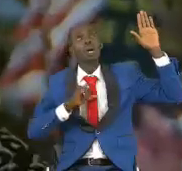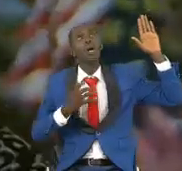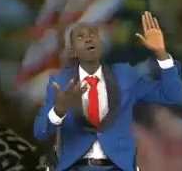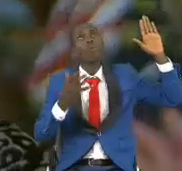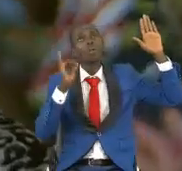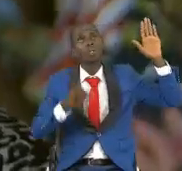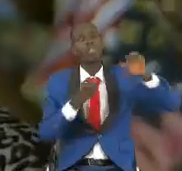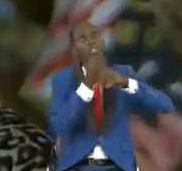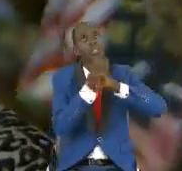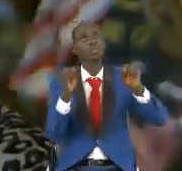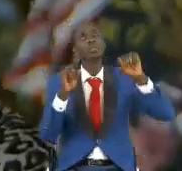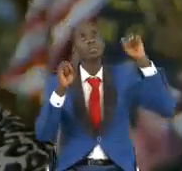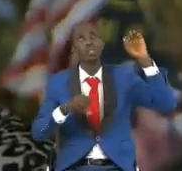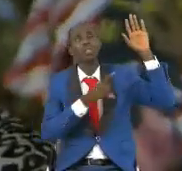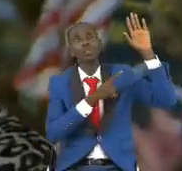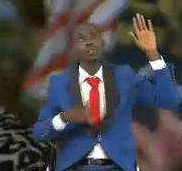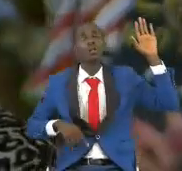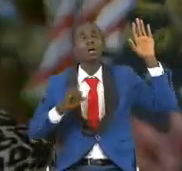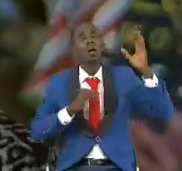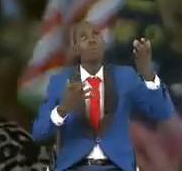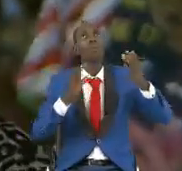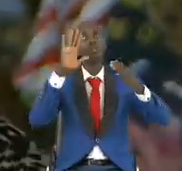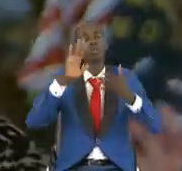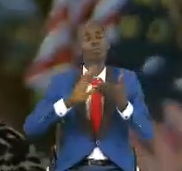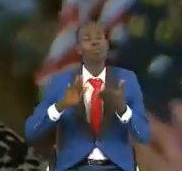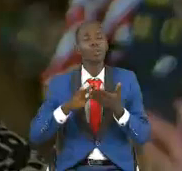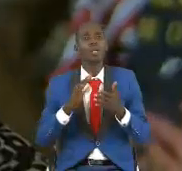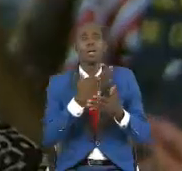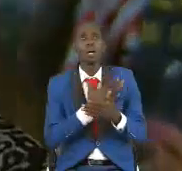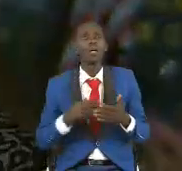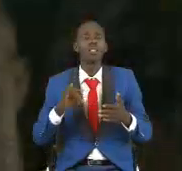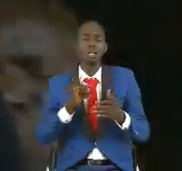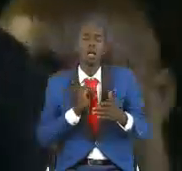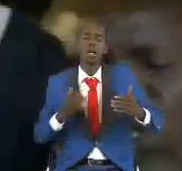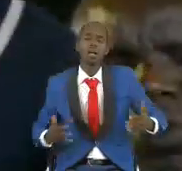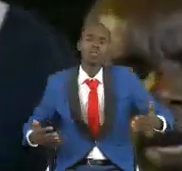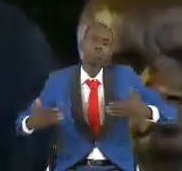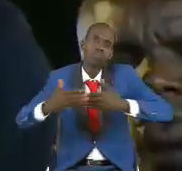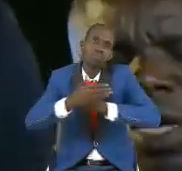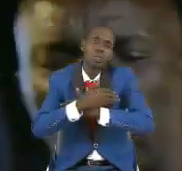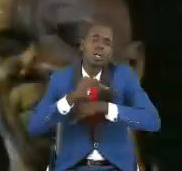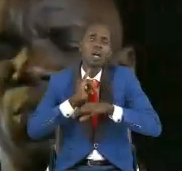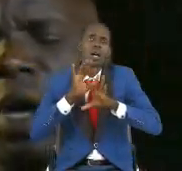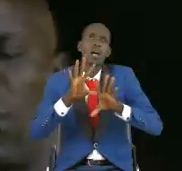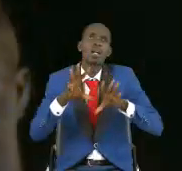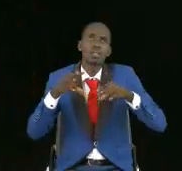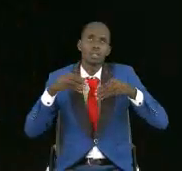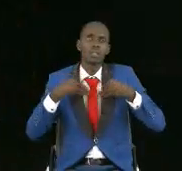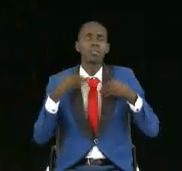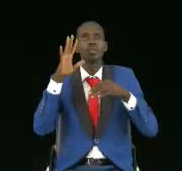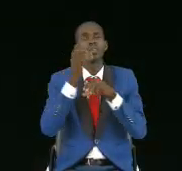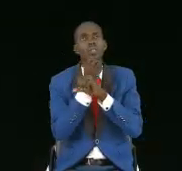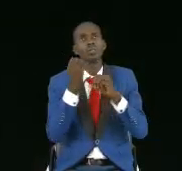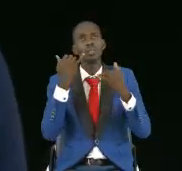Lord, I want your pardon. And I embrace that now. I accept that now. And I want the blood